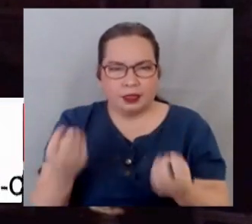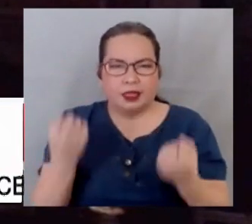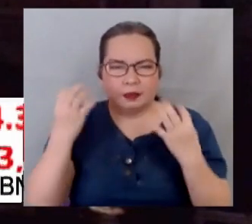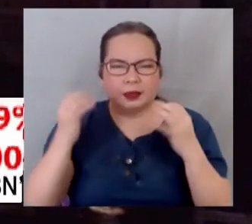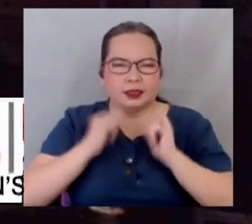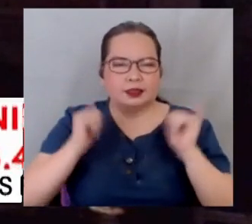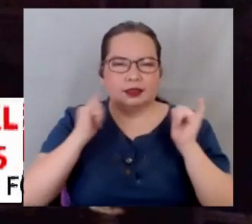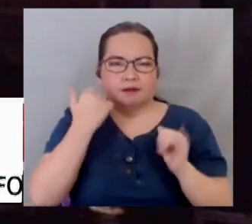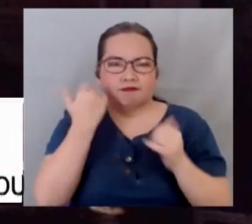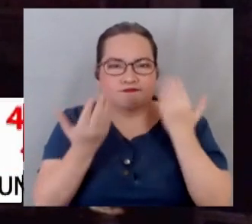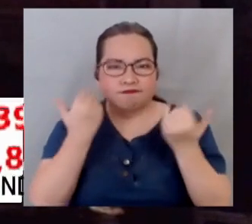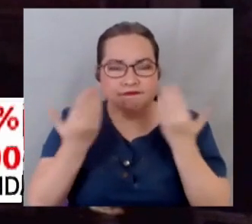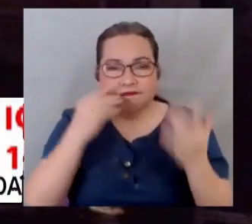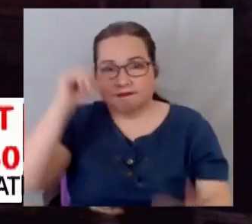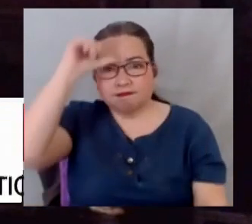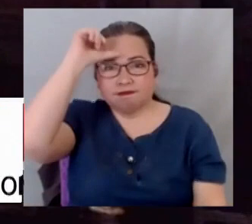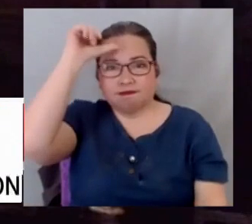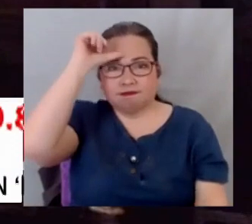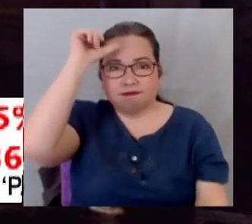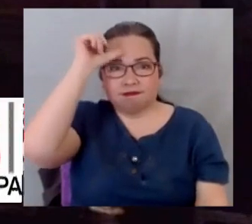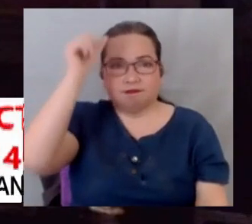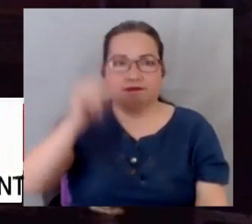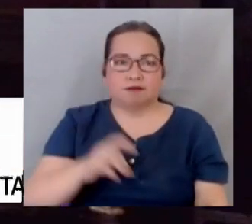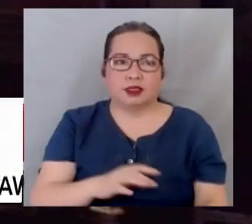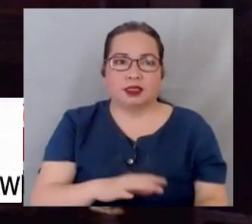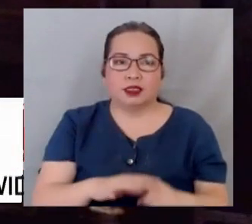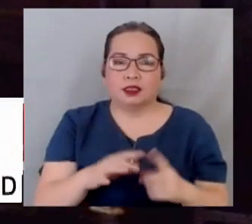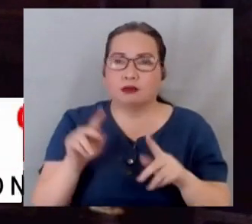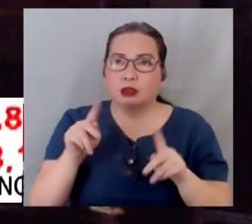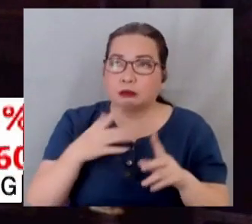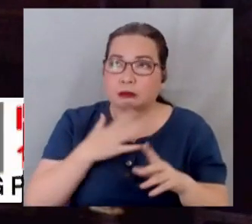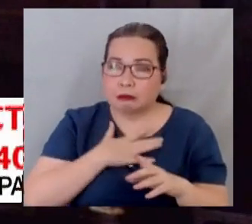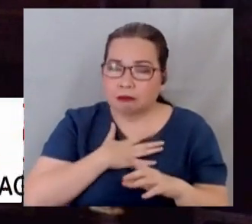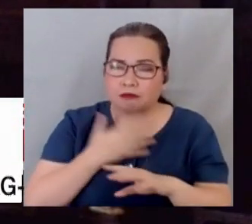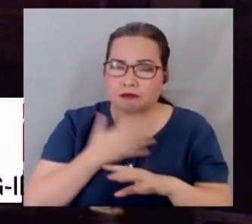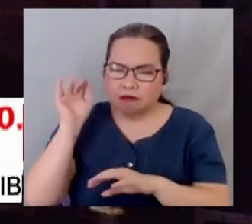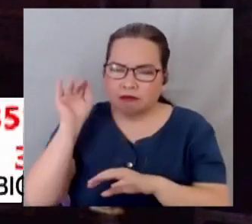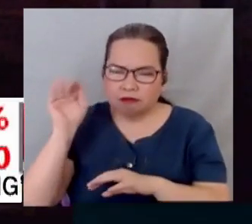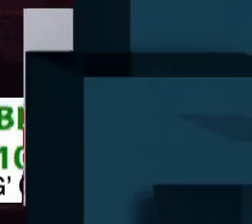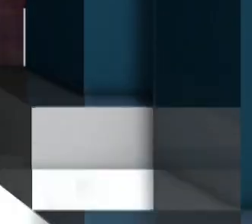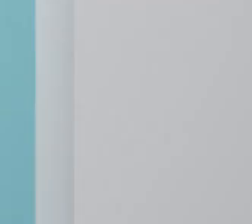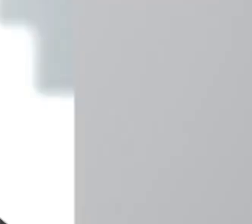the government to declare a nationwide lockdown. Here are the details.